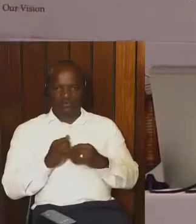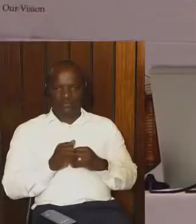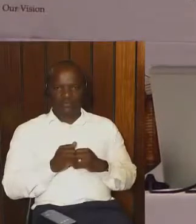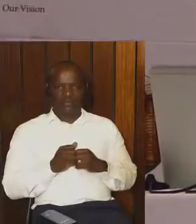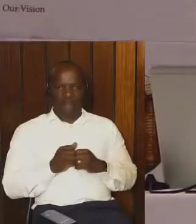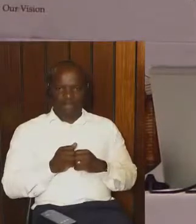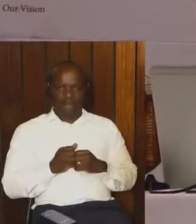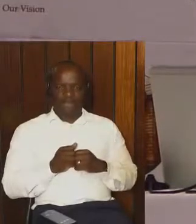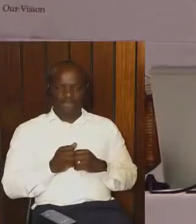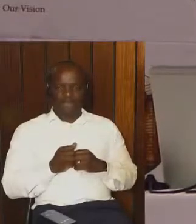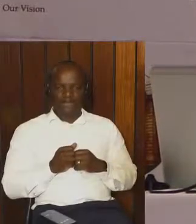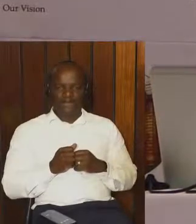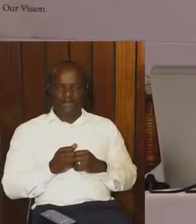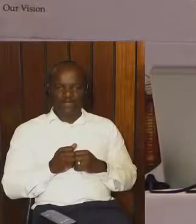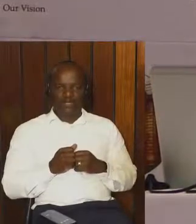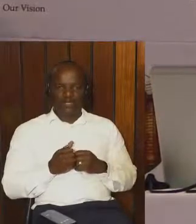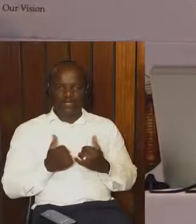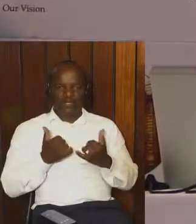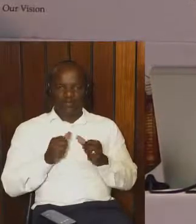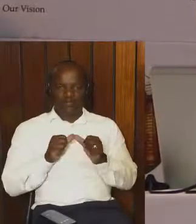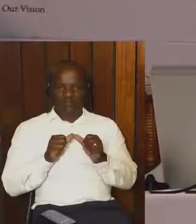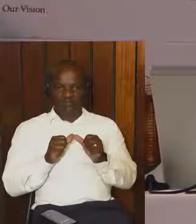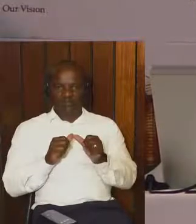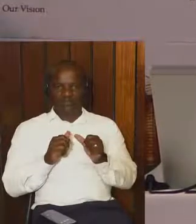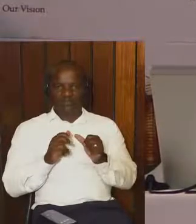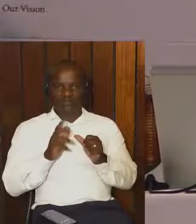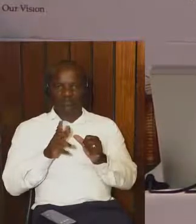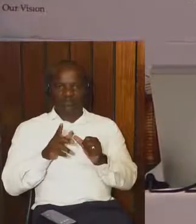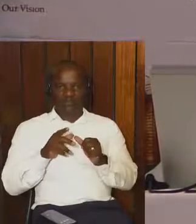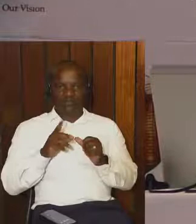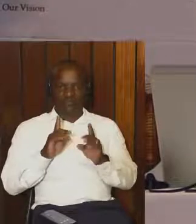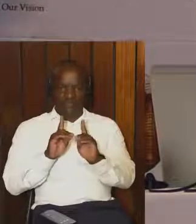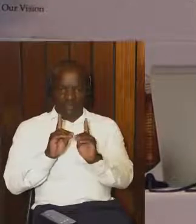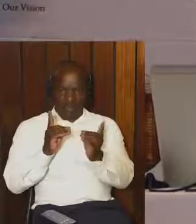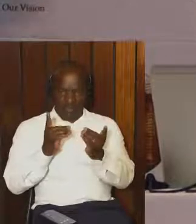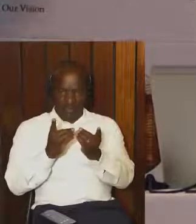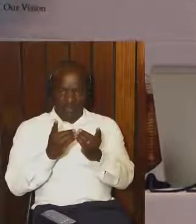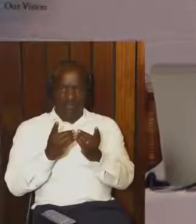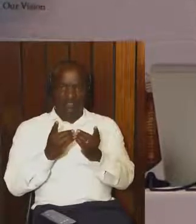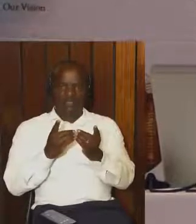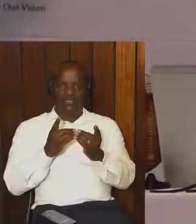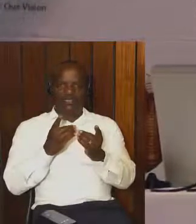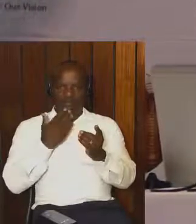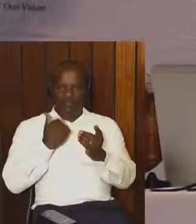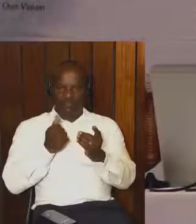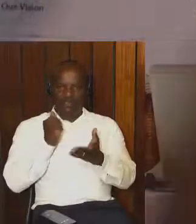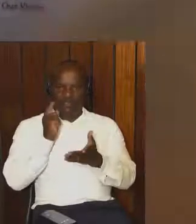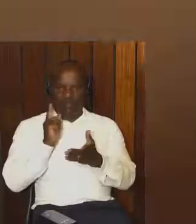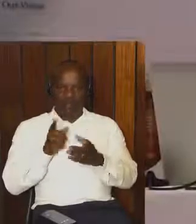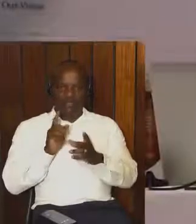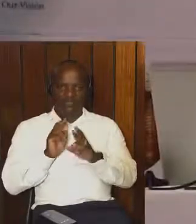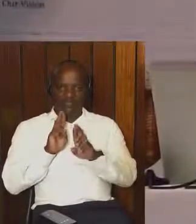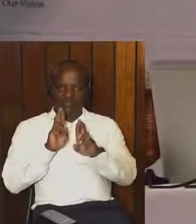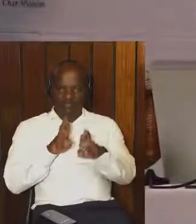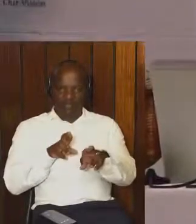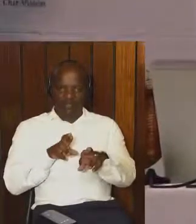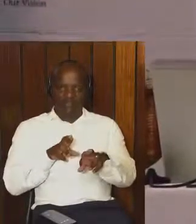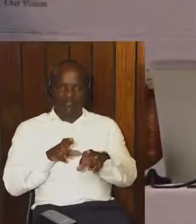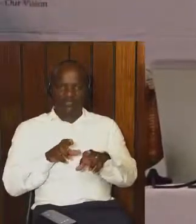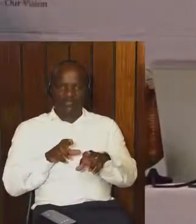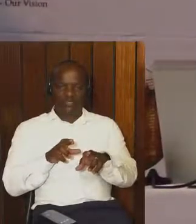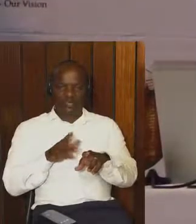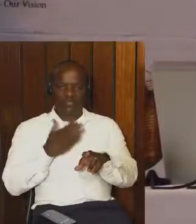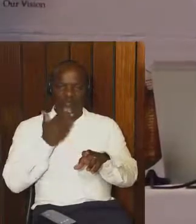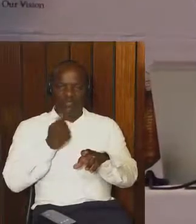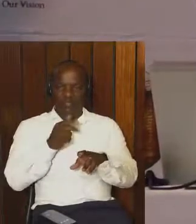so I'm going to ask the department to respond as best as they can. And please